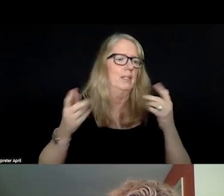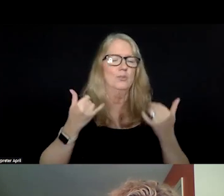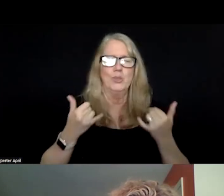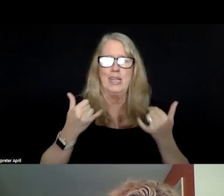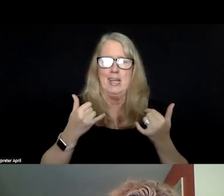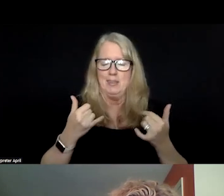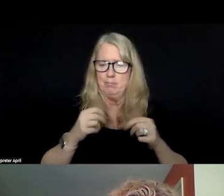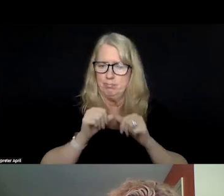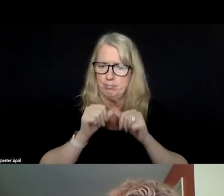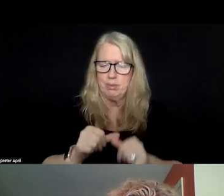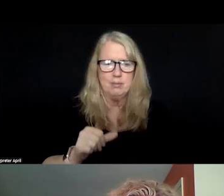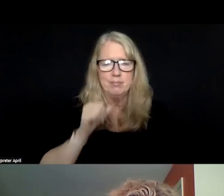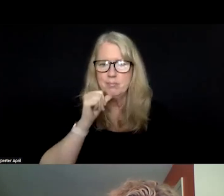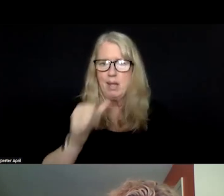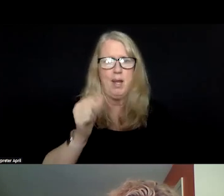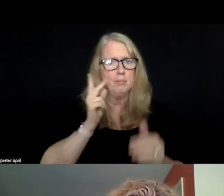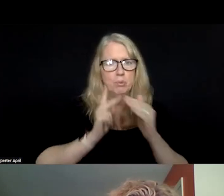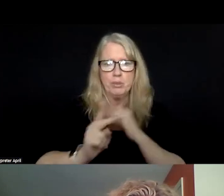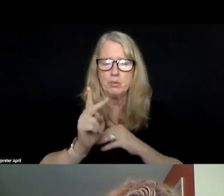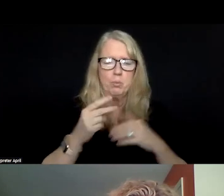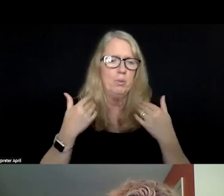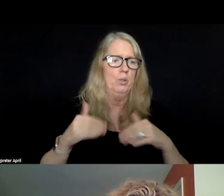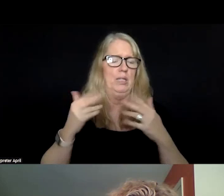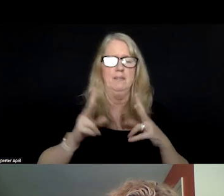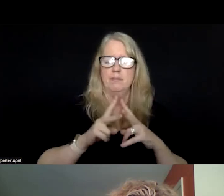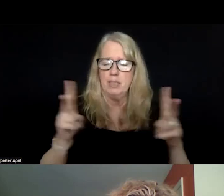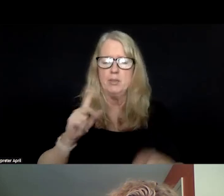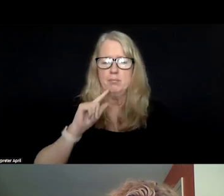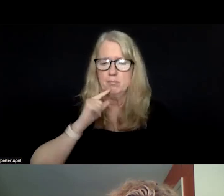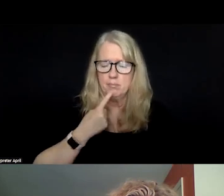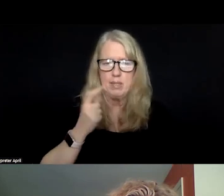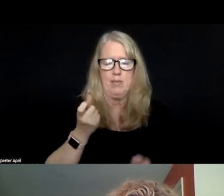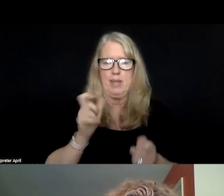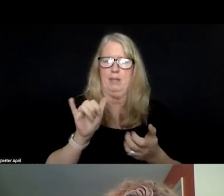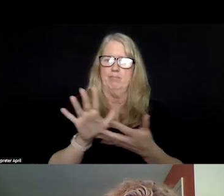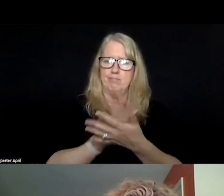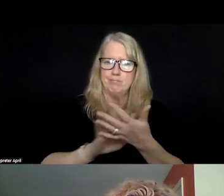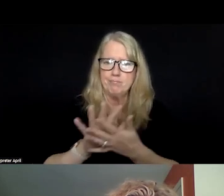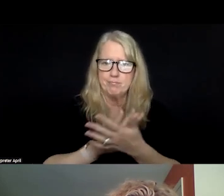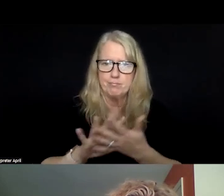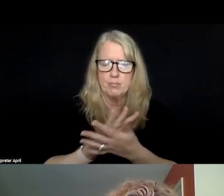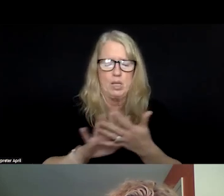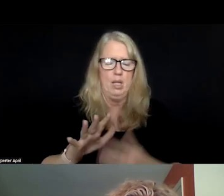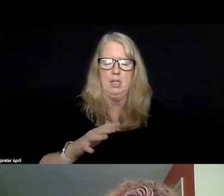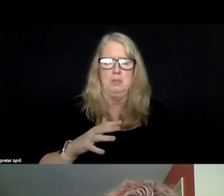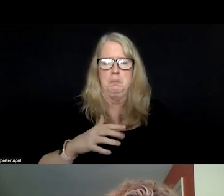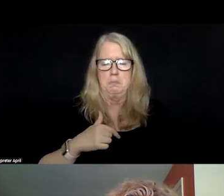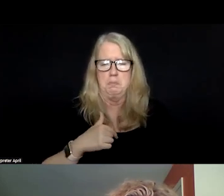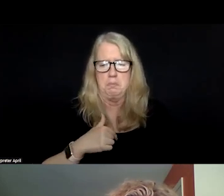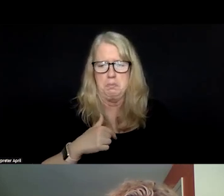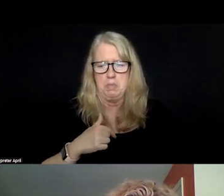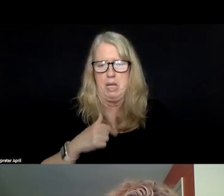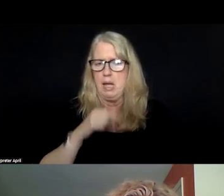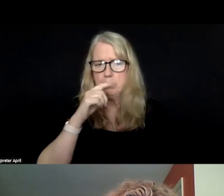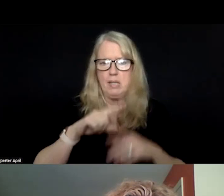remains a little bit unpredictable, and there is a very significant gray zone. And that's why I'm not gonna hate